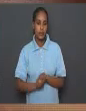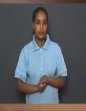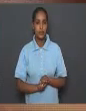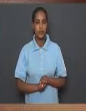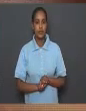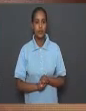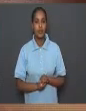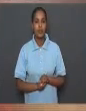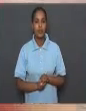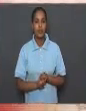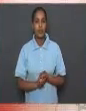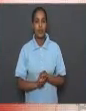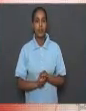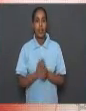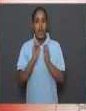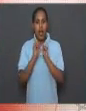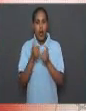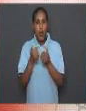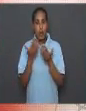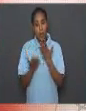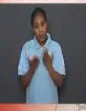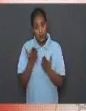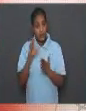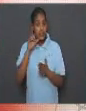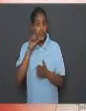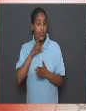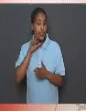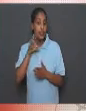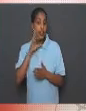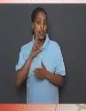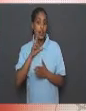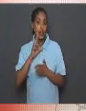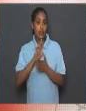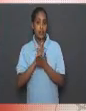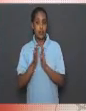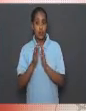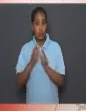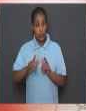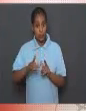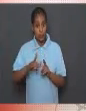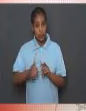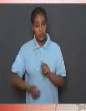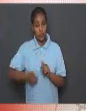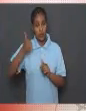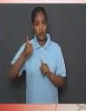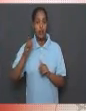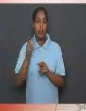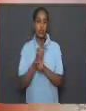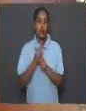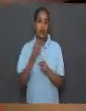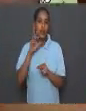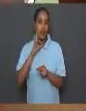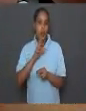rubber? How might synthetic rubber be superior to natural rubber?